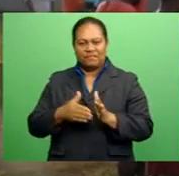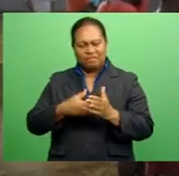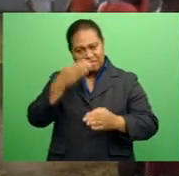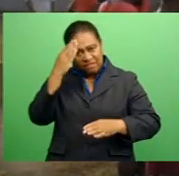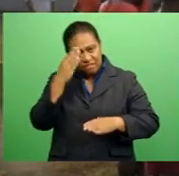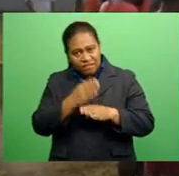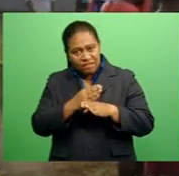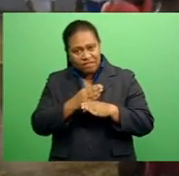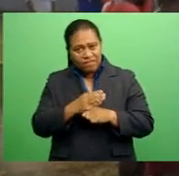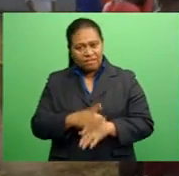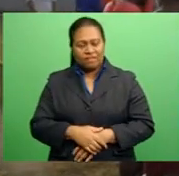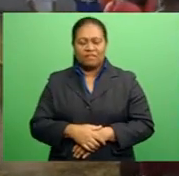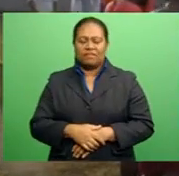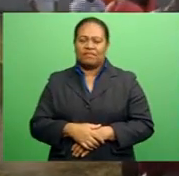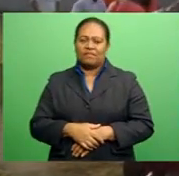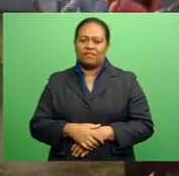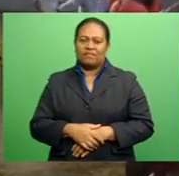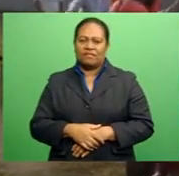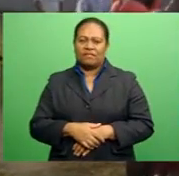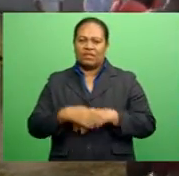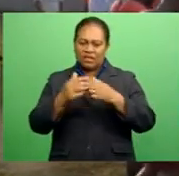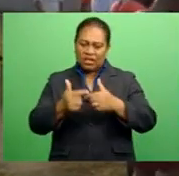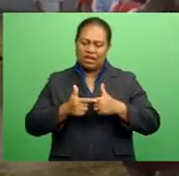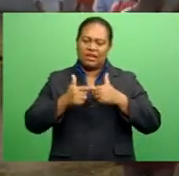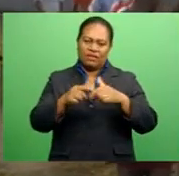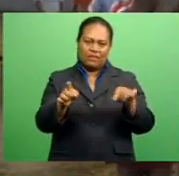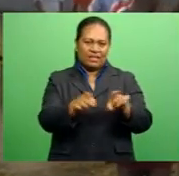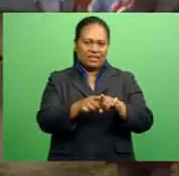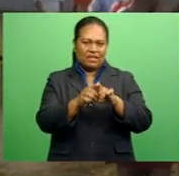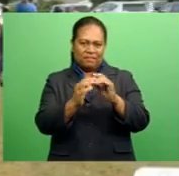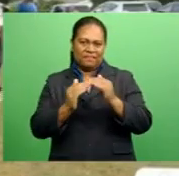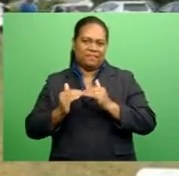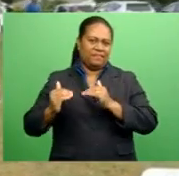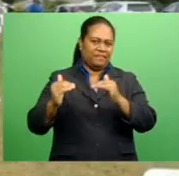that we have to be on that level for us to